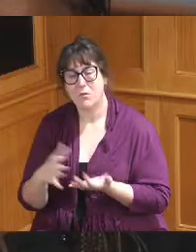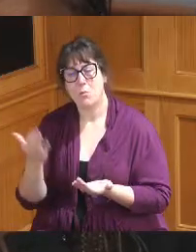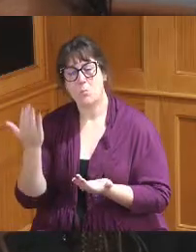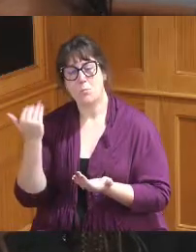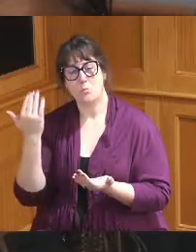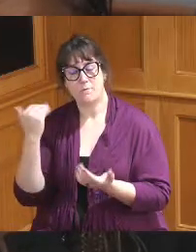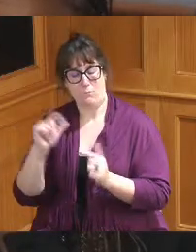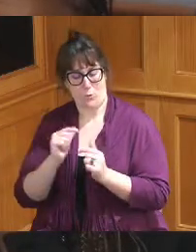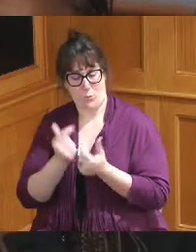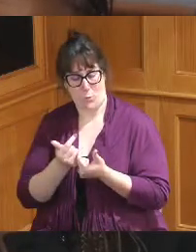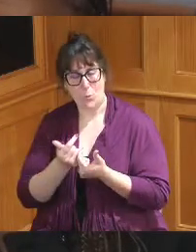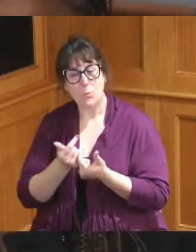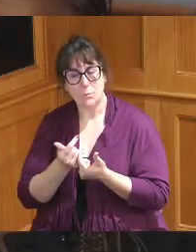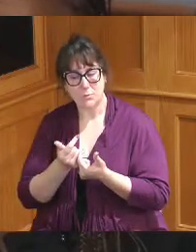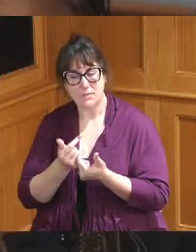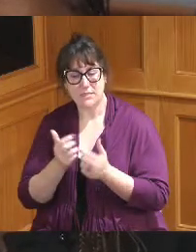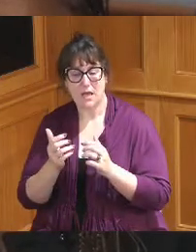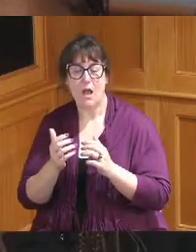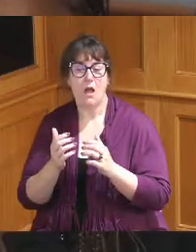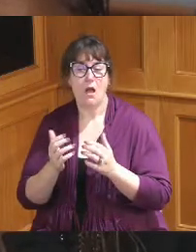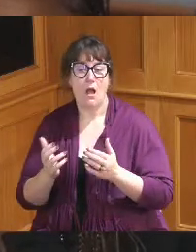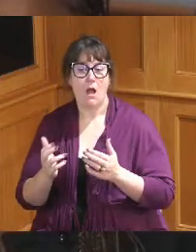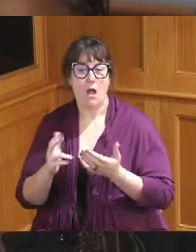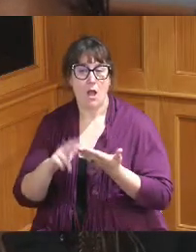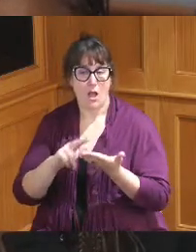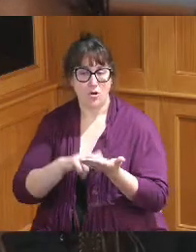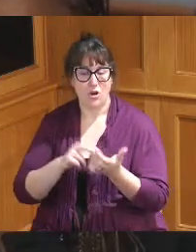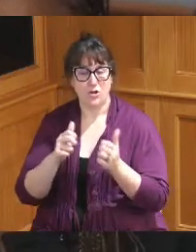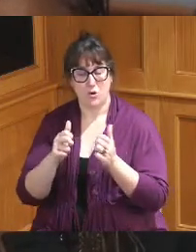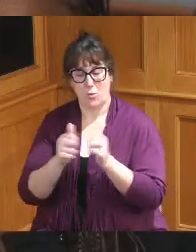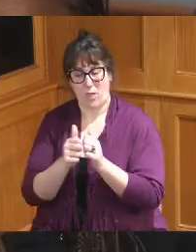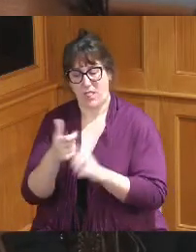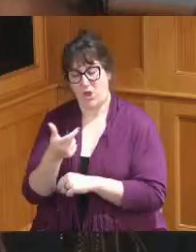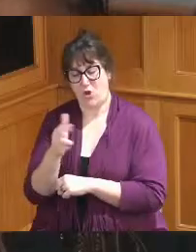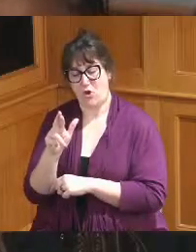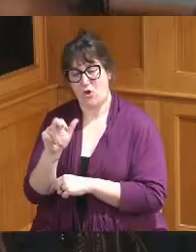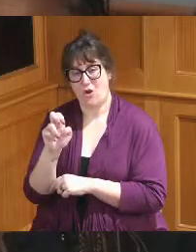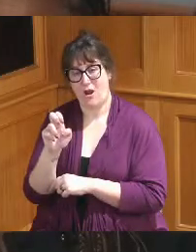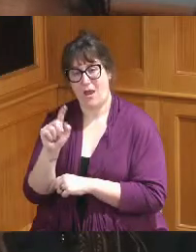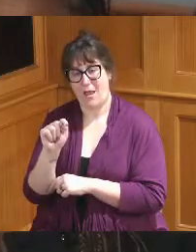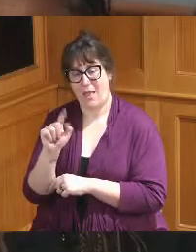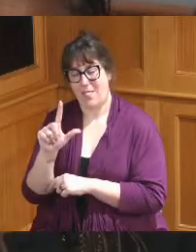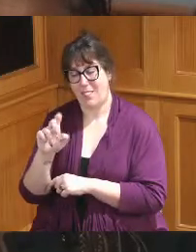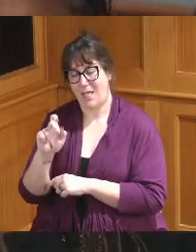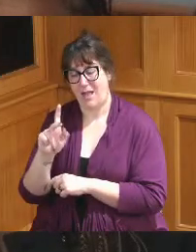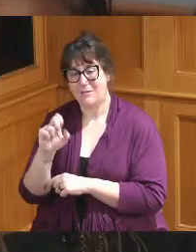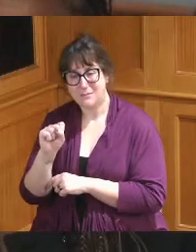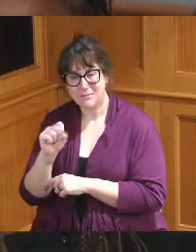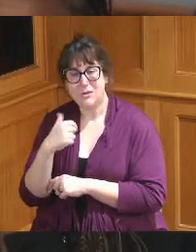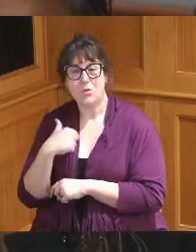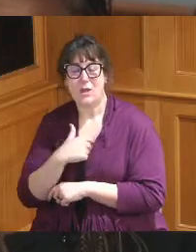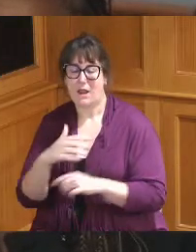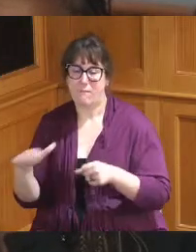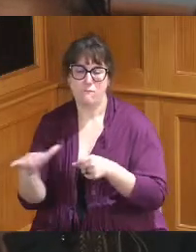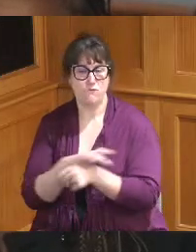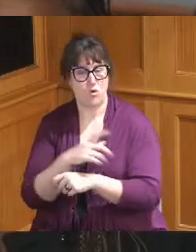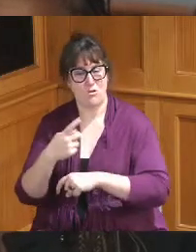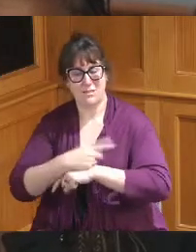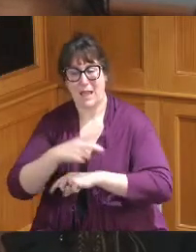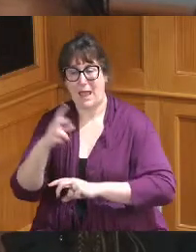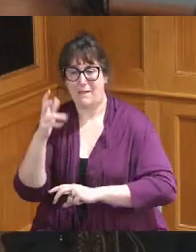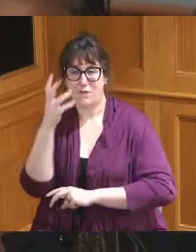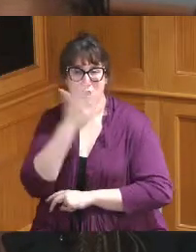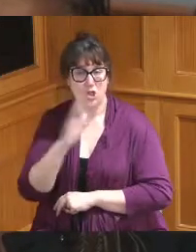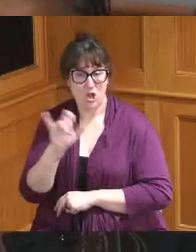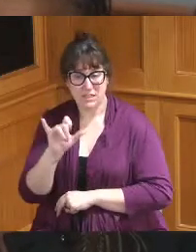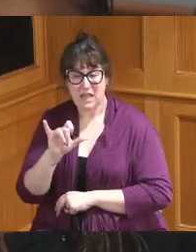cohorts, it's been a contractor called Great Lakes Construction. We go out, we get a full day of what it really looks like, what this